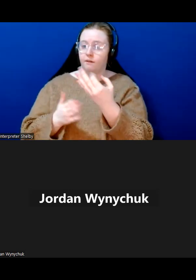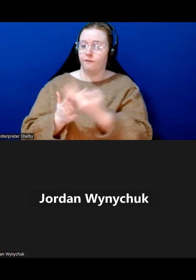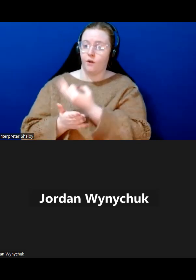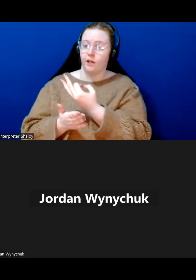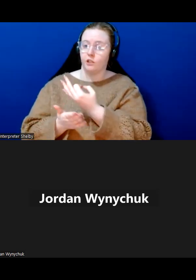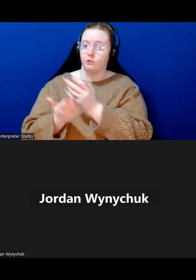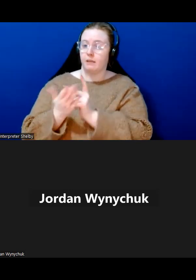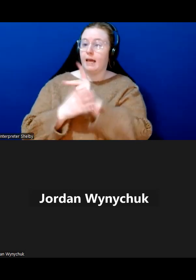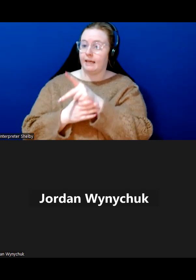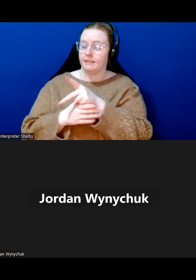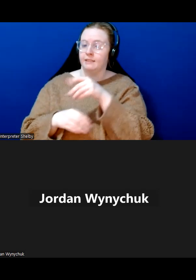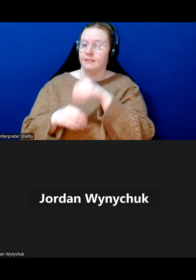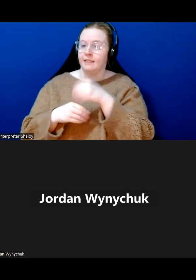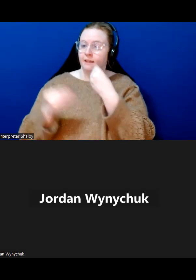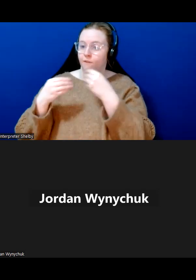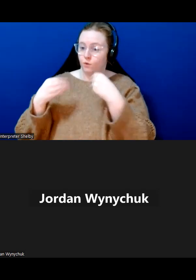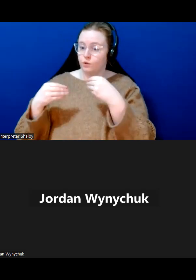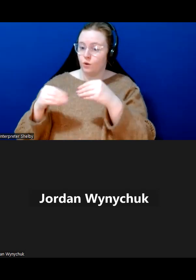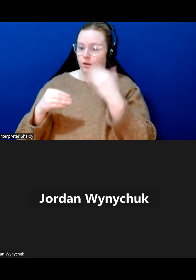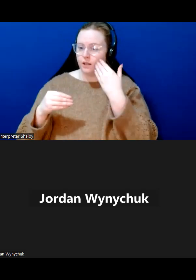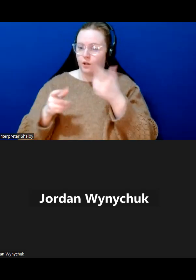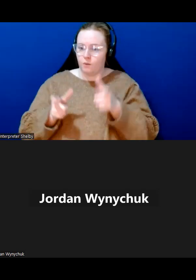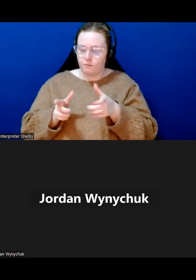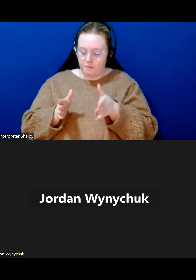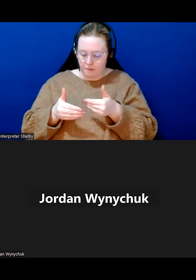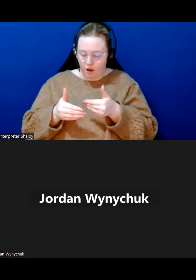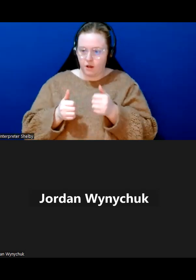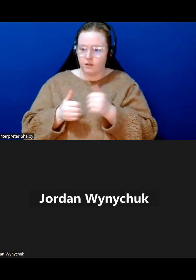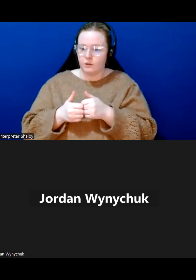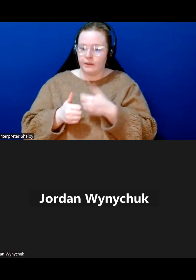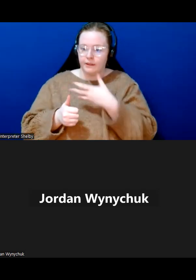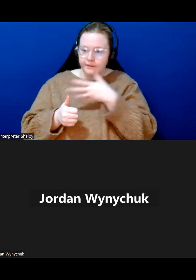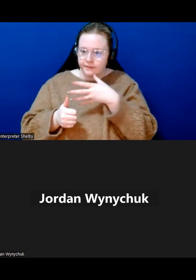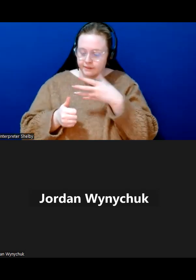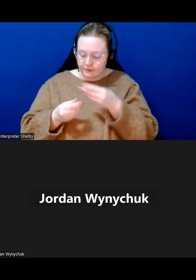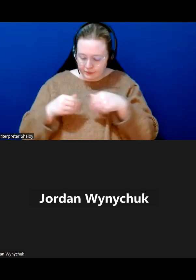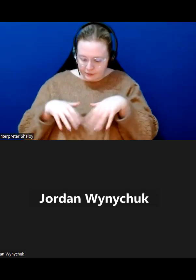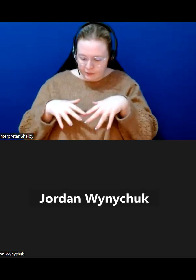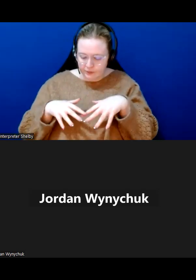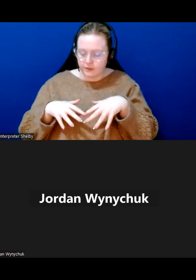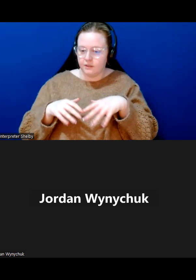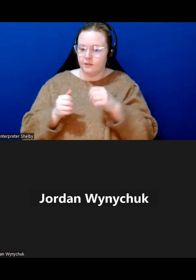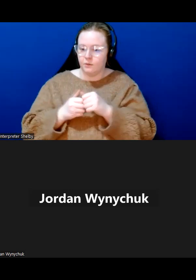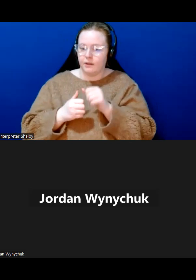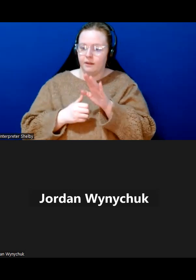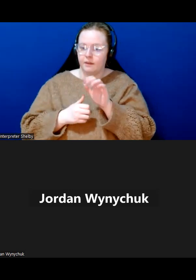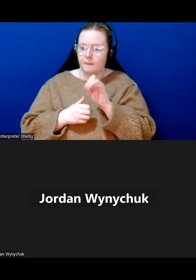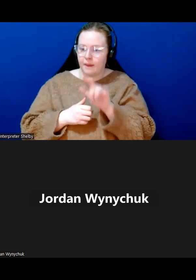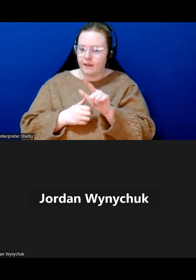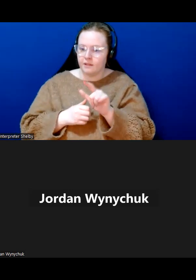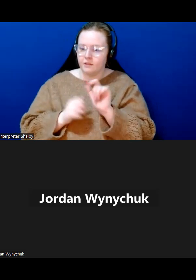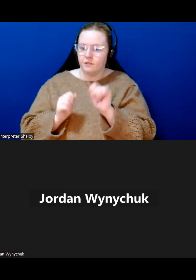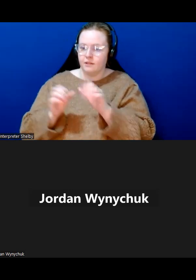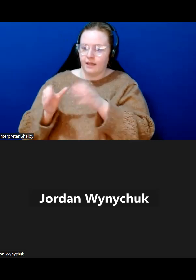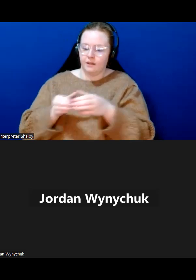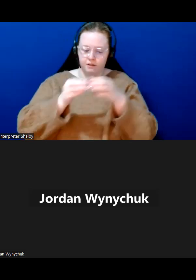plants that are in the grocery store. Like you get the pot in the soil of basil and stuff. You can take that as well and take a snip and put it right in your